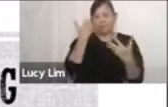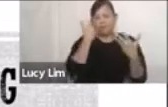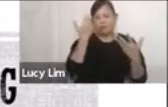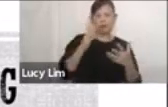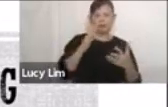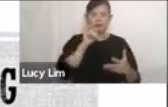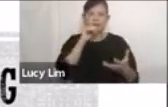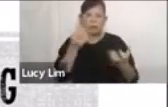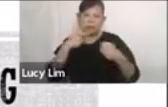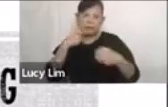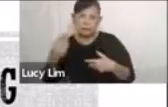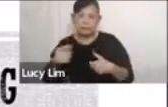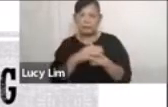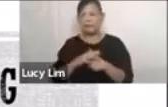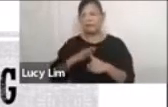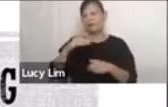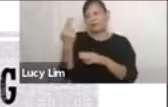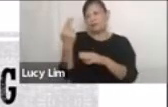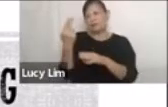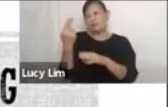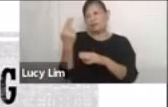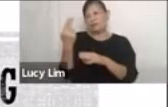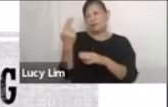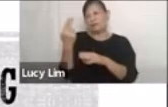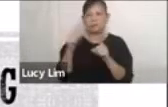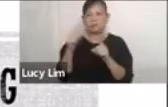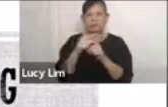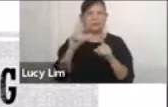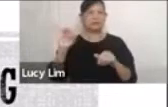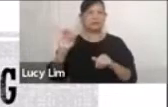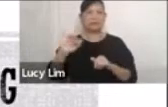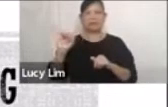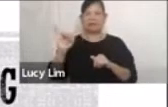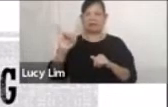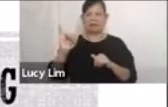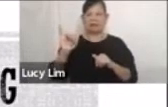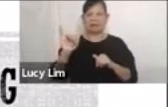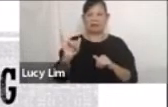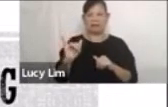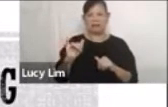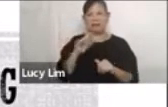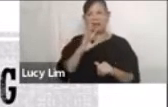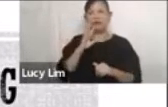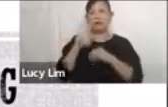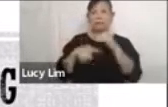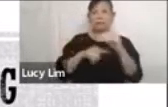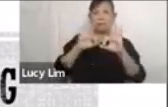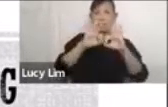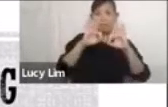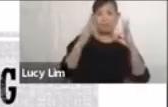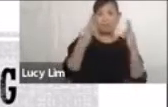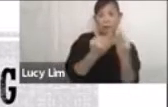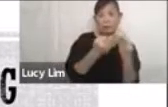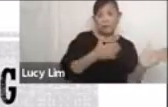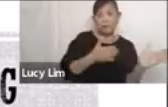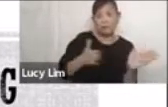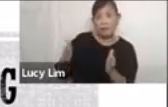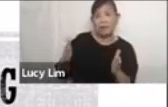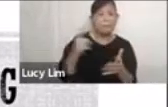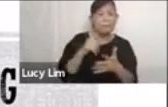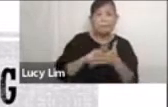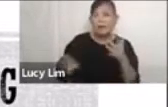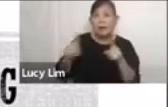used indirect terminologies to indicate that they were talking about family planning, like they used words like that thing or like